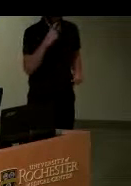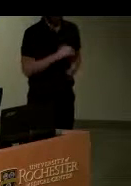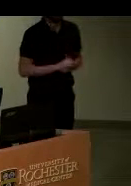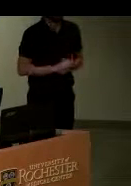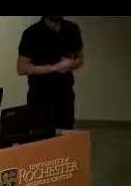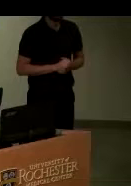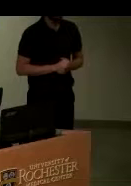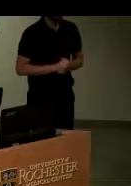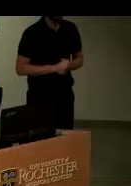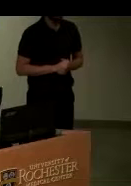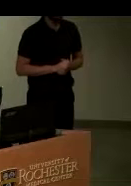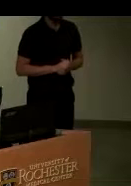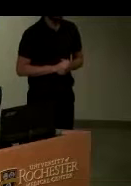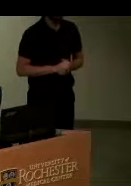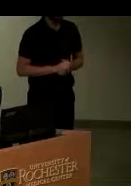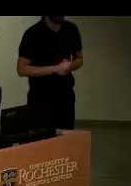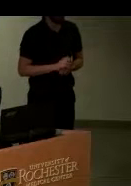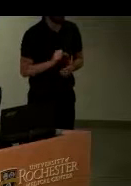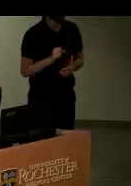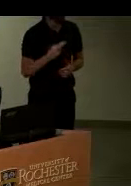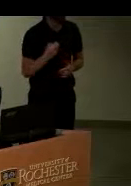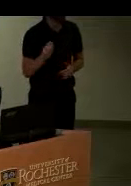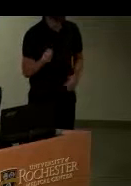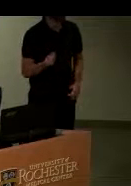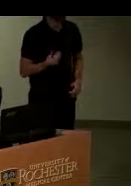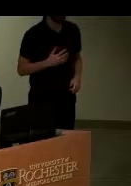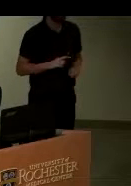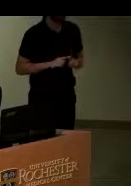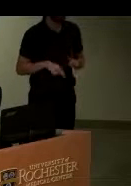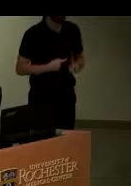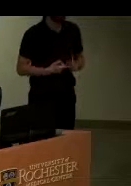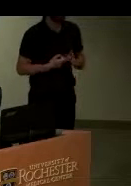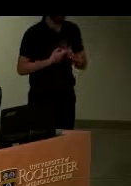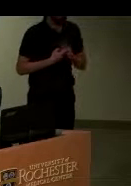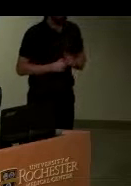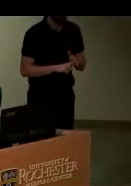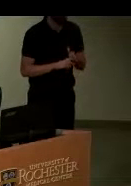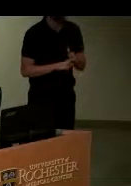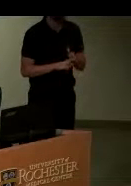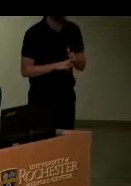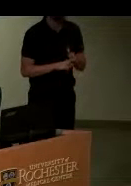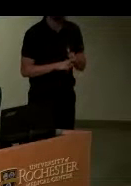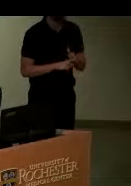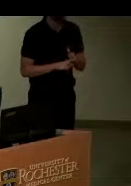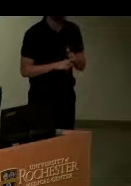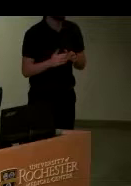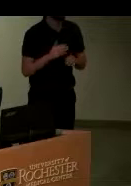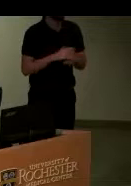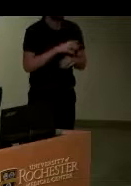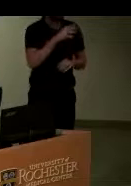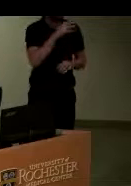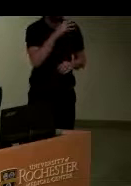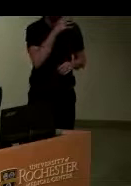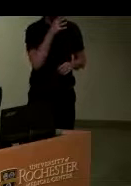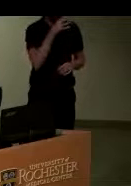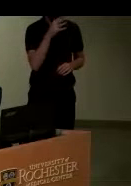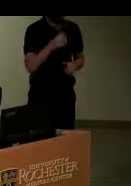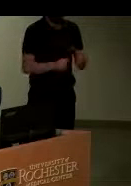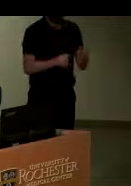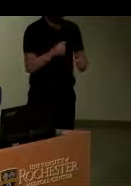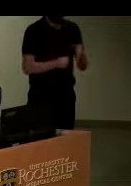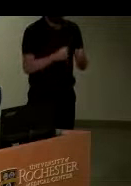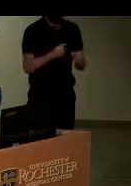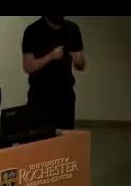God, yes. She told us when this started. She was on a dairy farm. She was the only